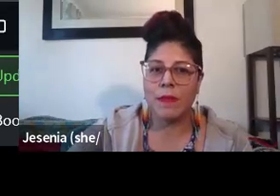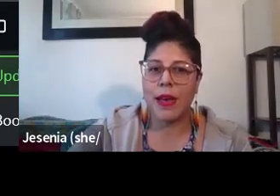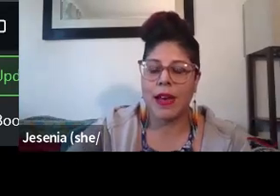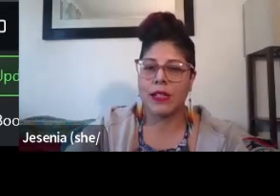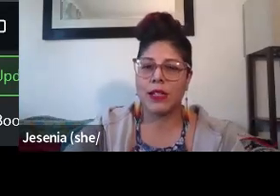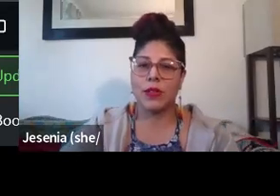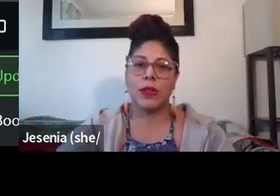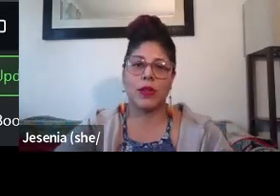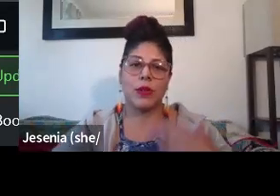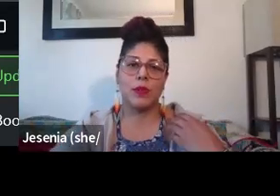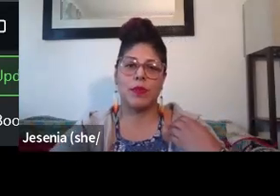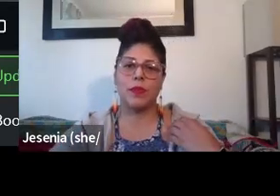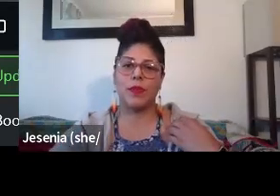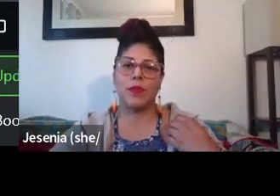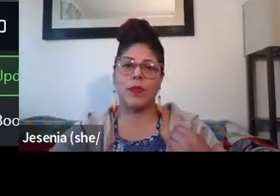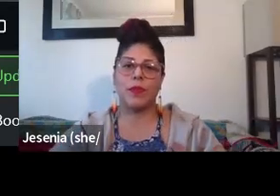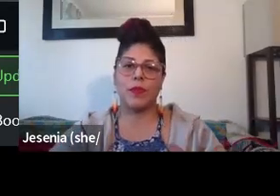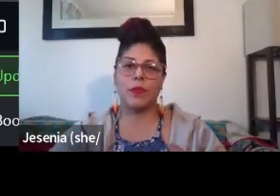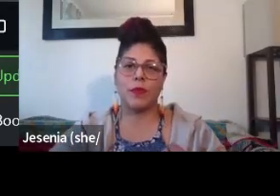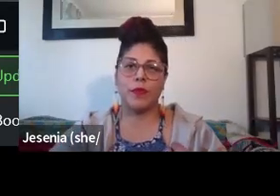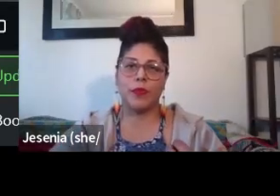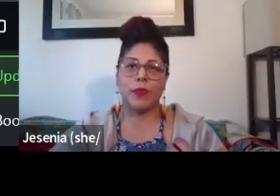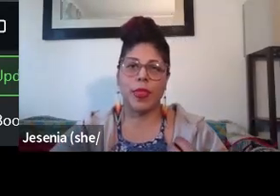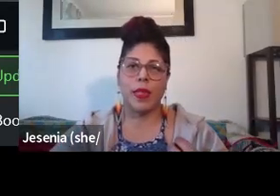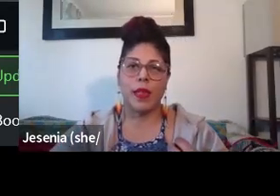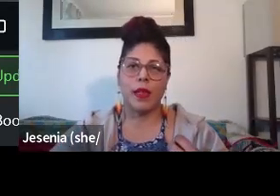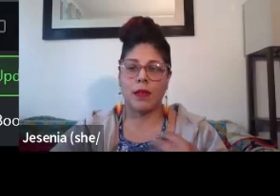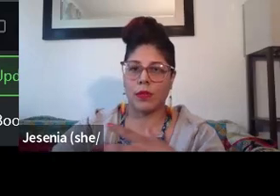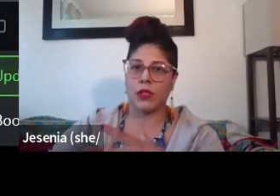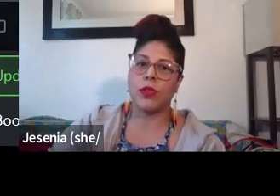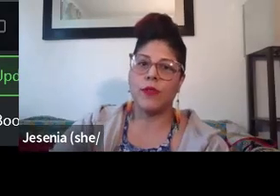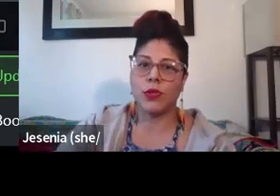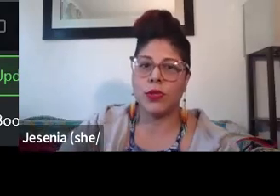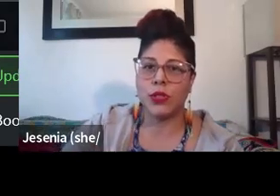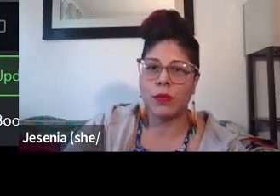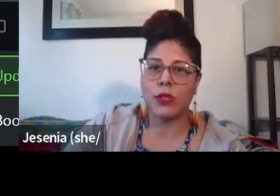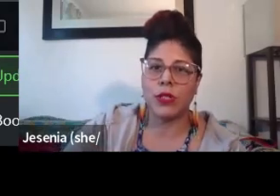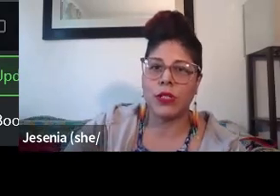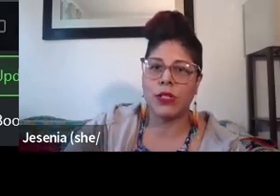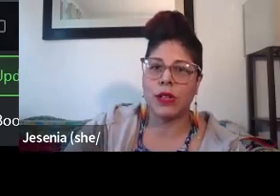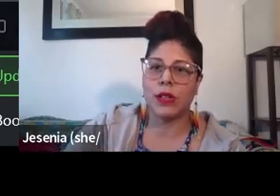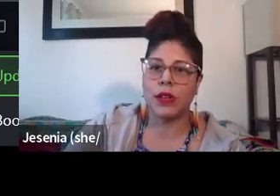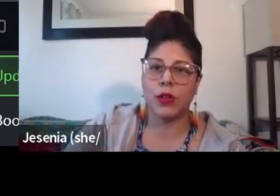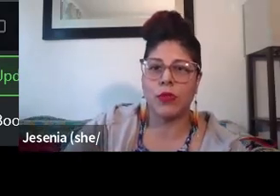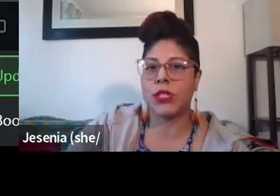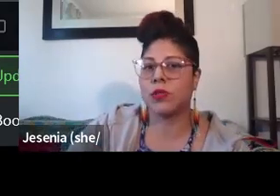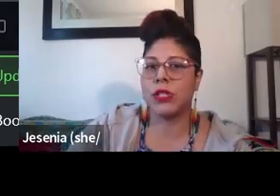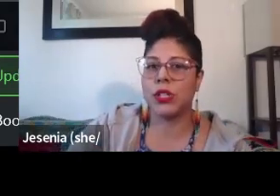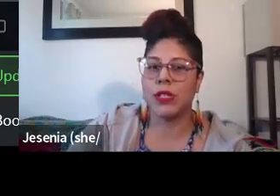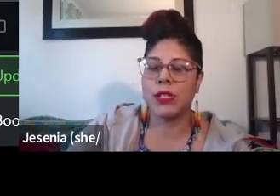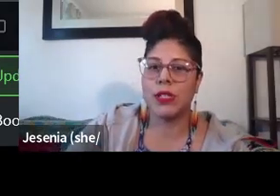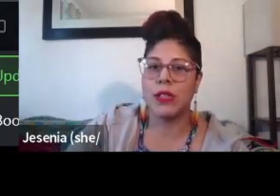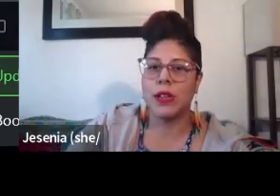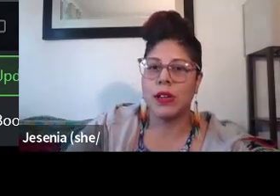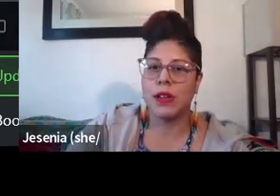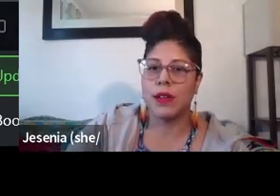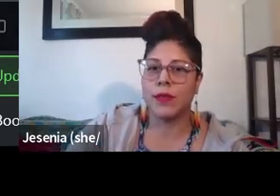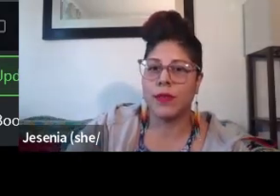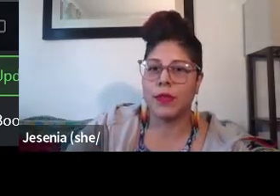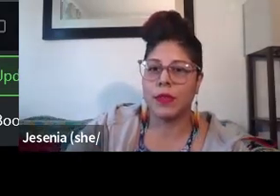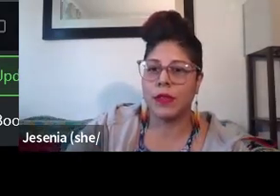sides and in a bun. I'm wearing Indigenous North American Native earrings and a